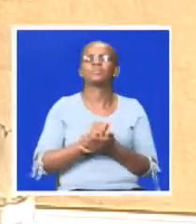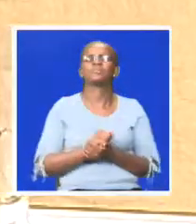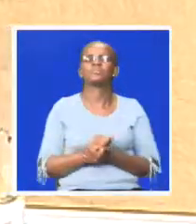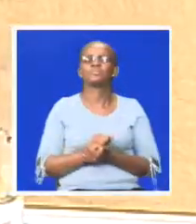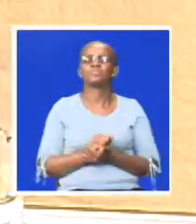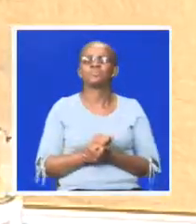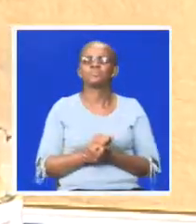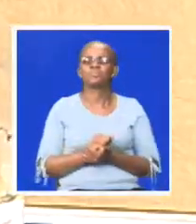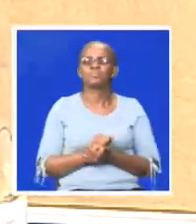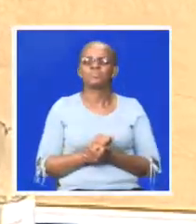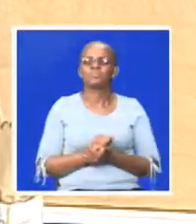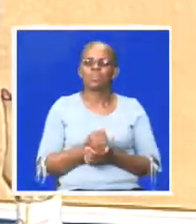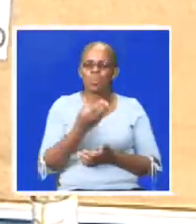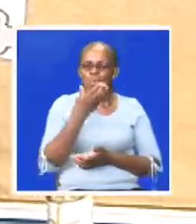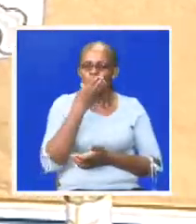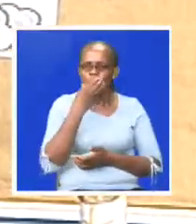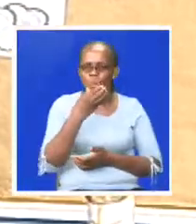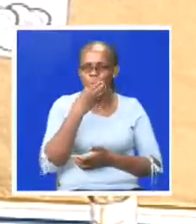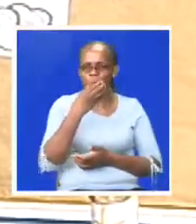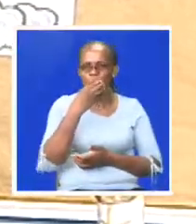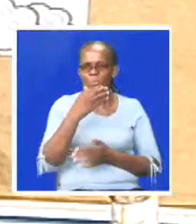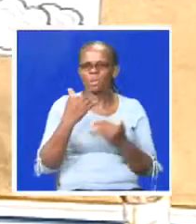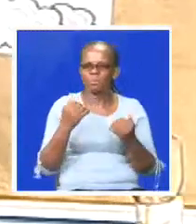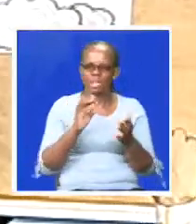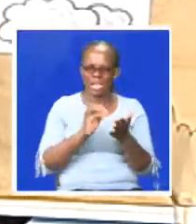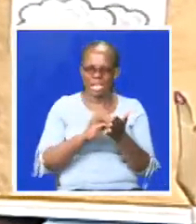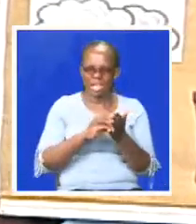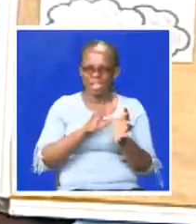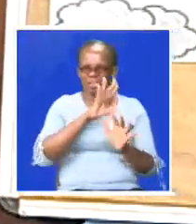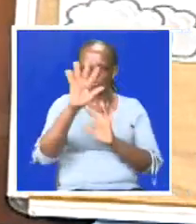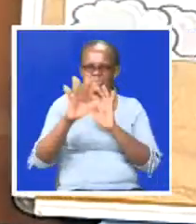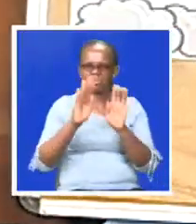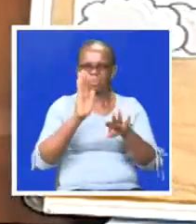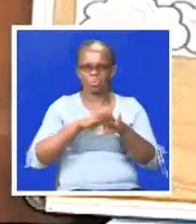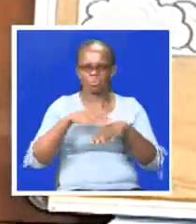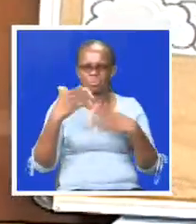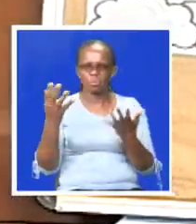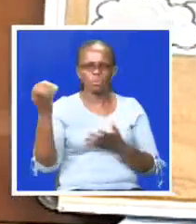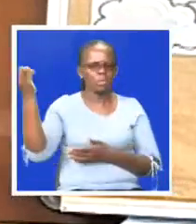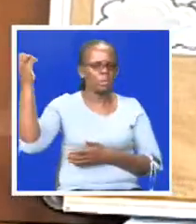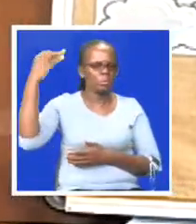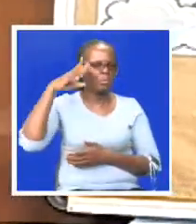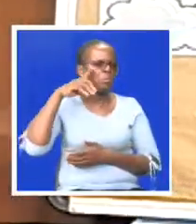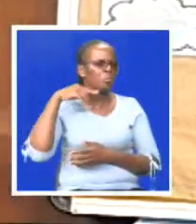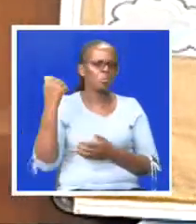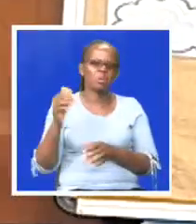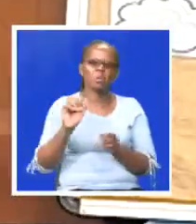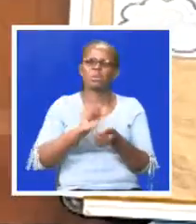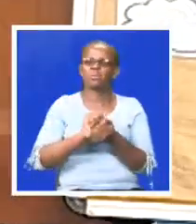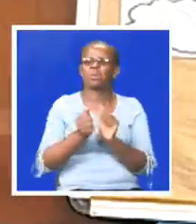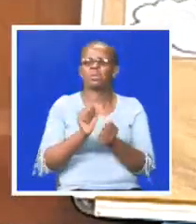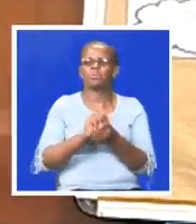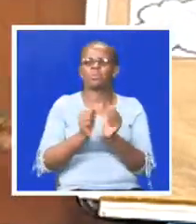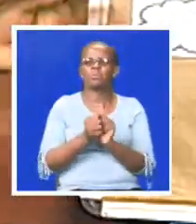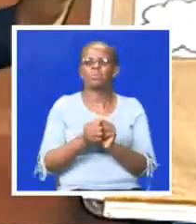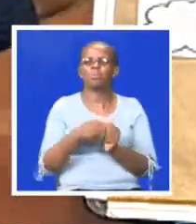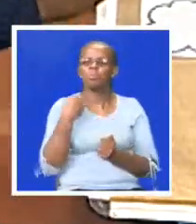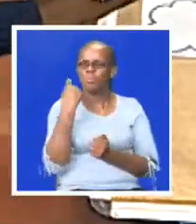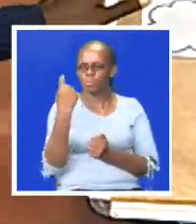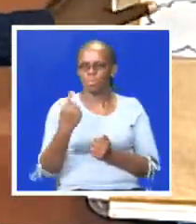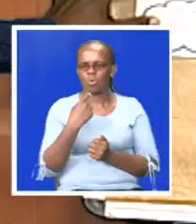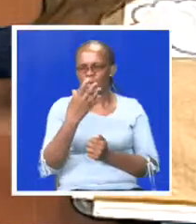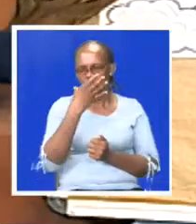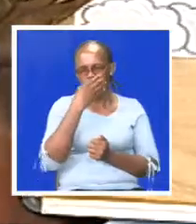outside is very warm and it's cloudy. There is no sun that is going to be hitting you. It is just a warm day,